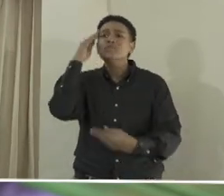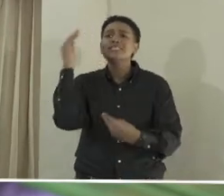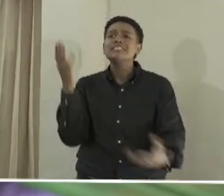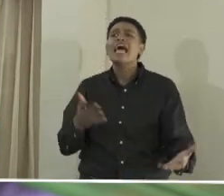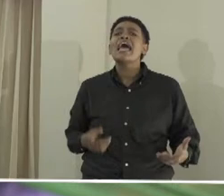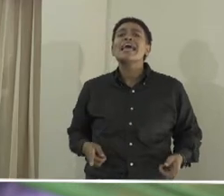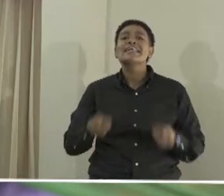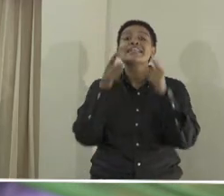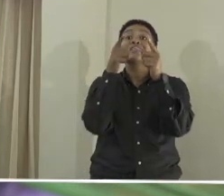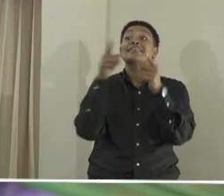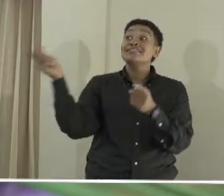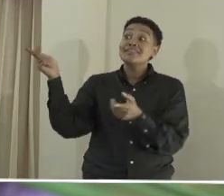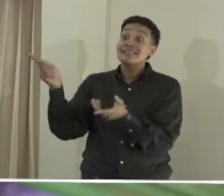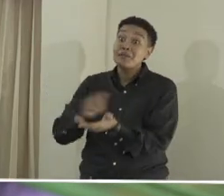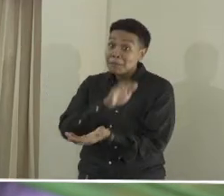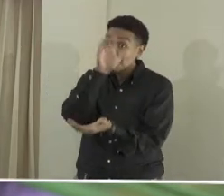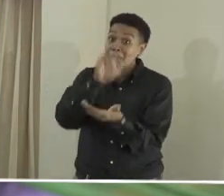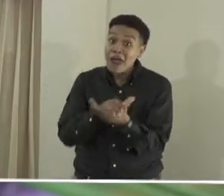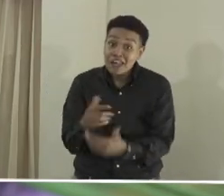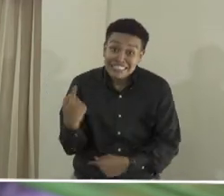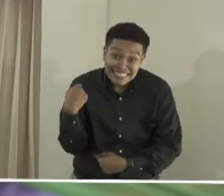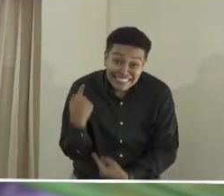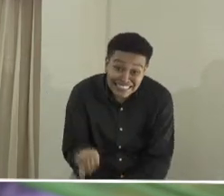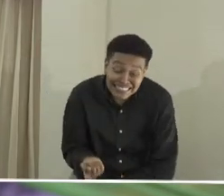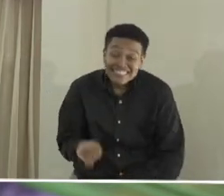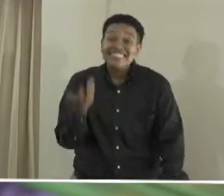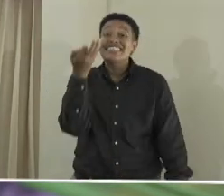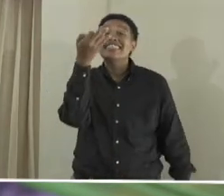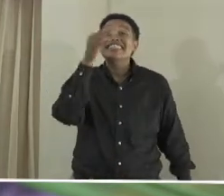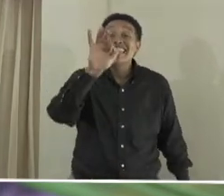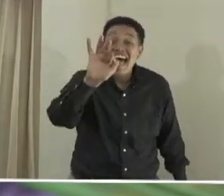have been married since